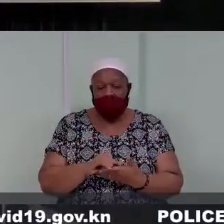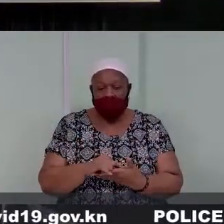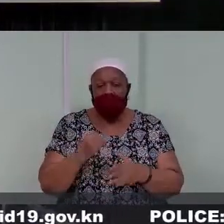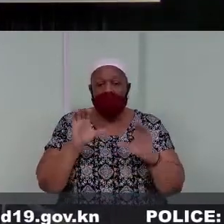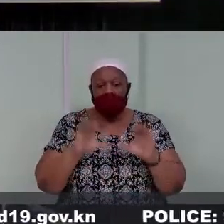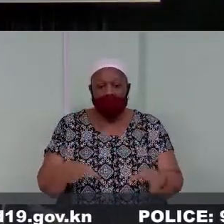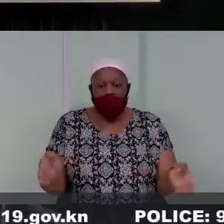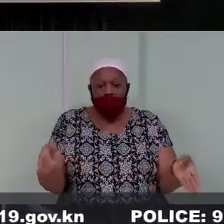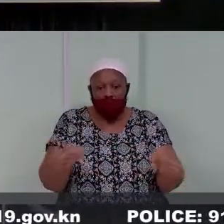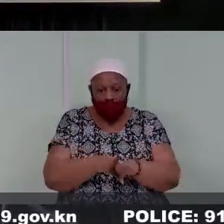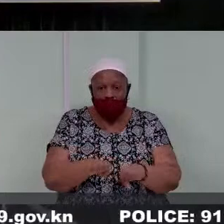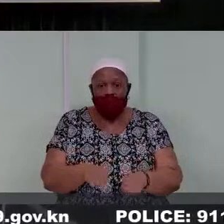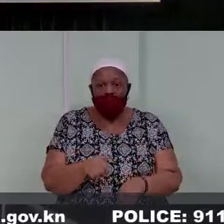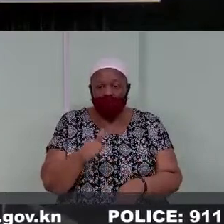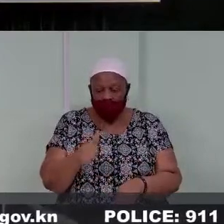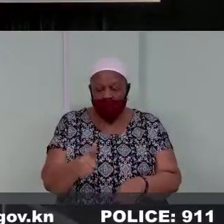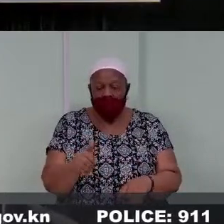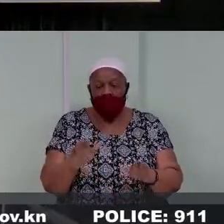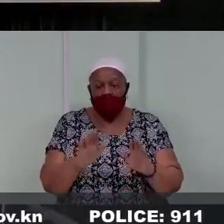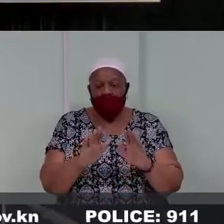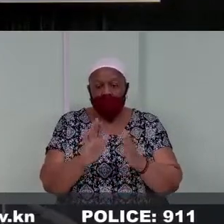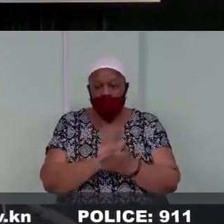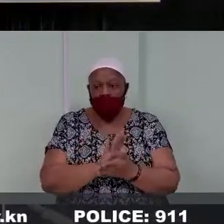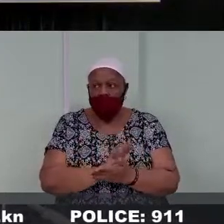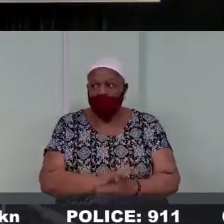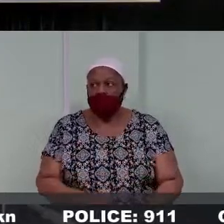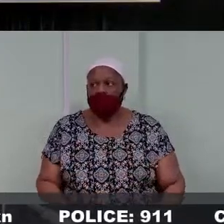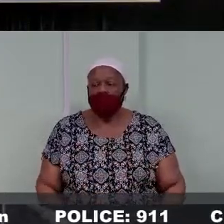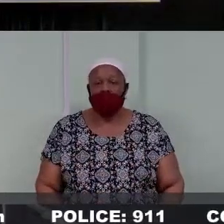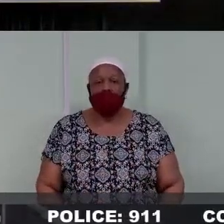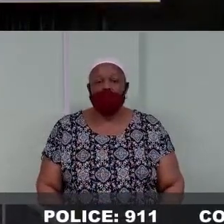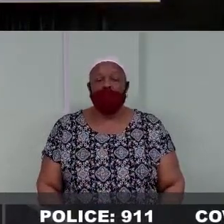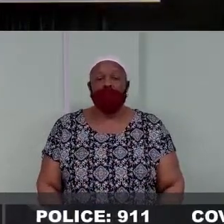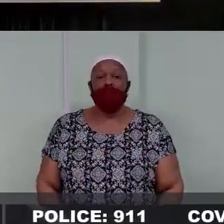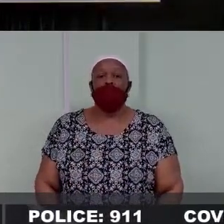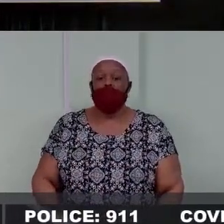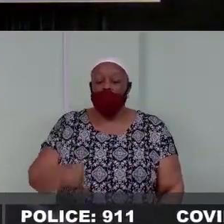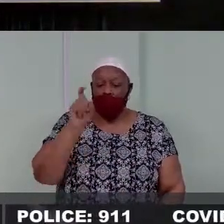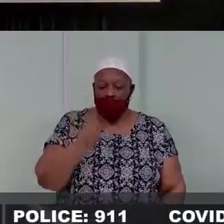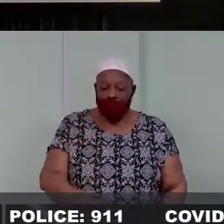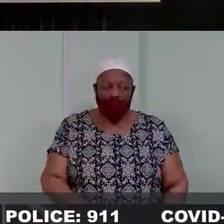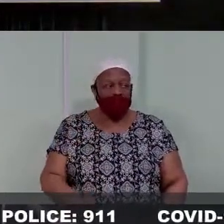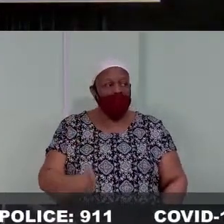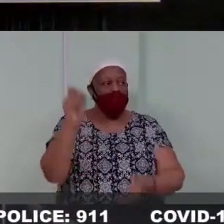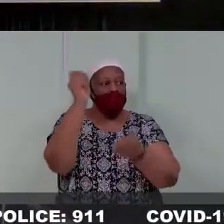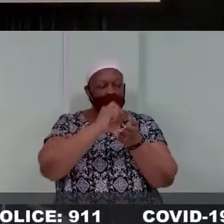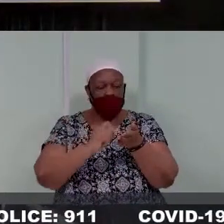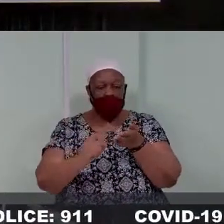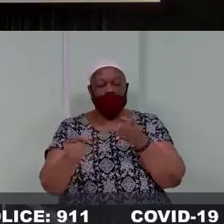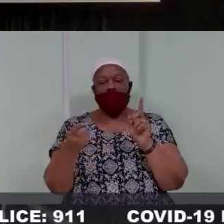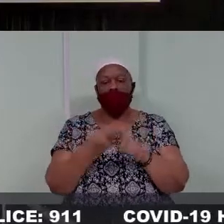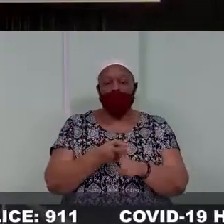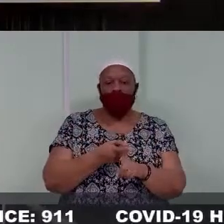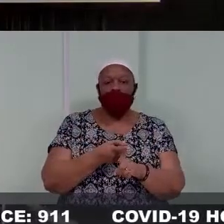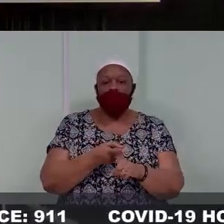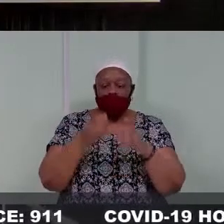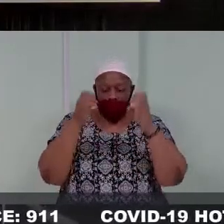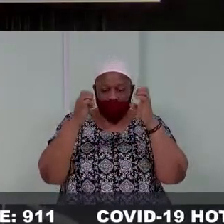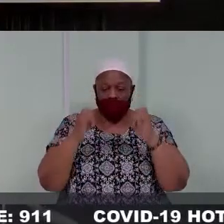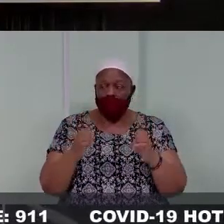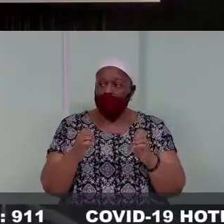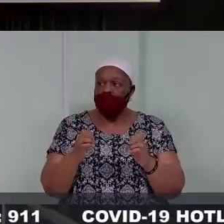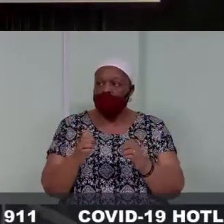childhood education center that applies to the Ministry of Education to reopen shall comply with the minimum